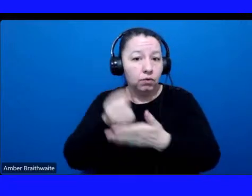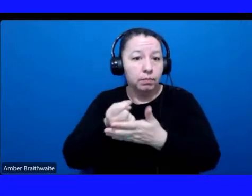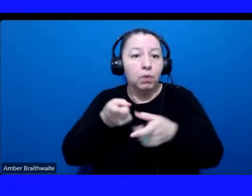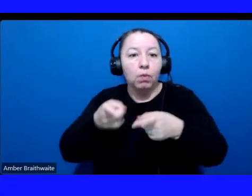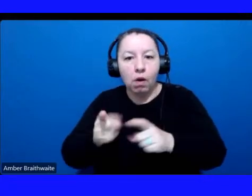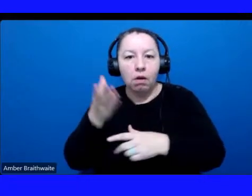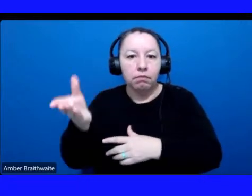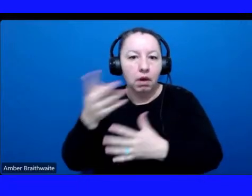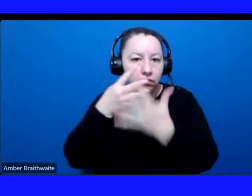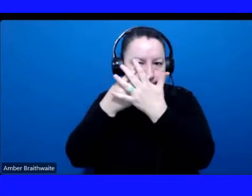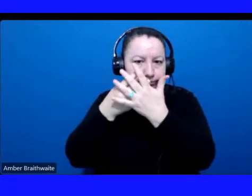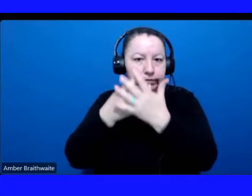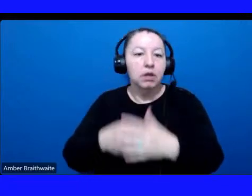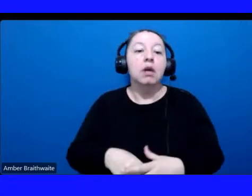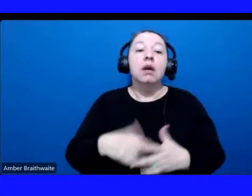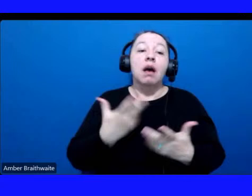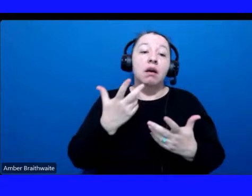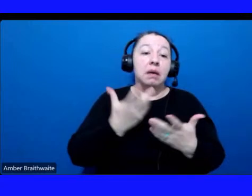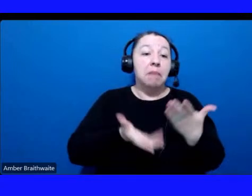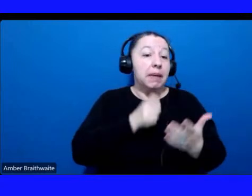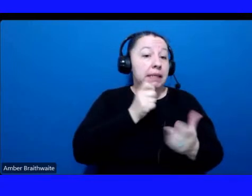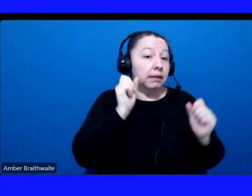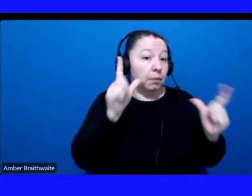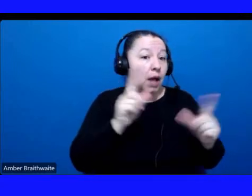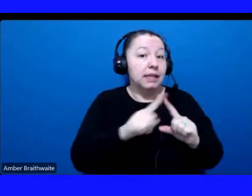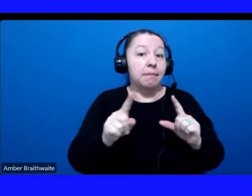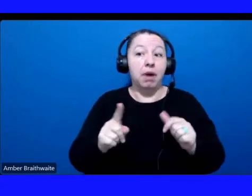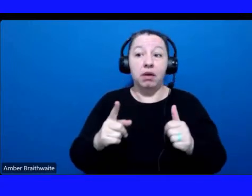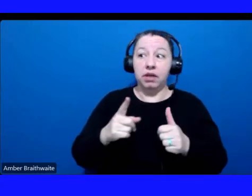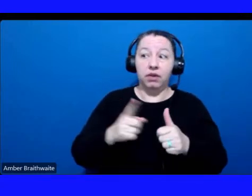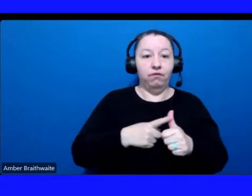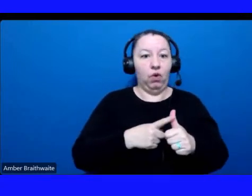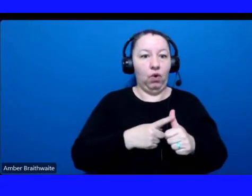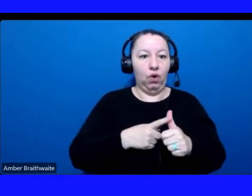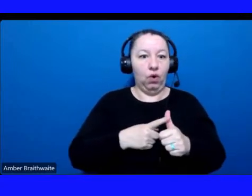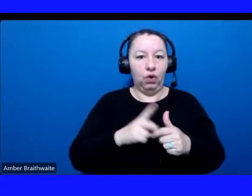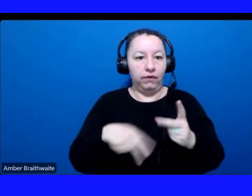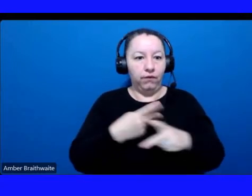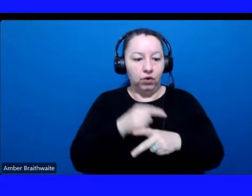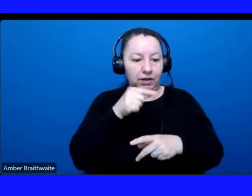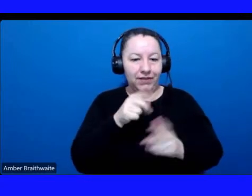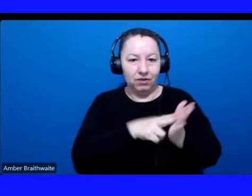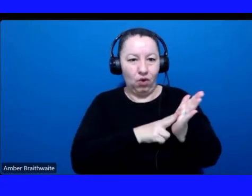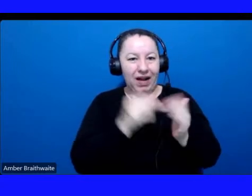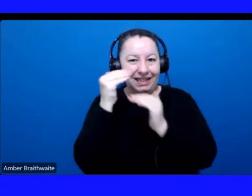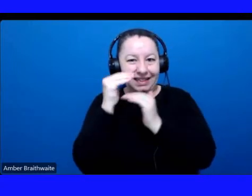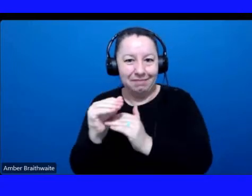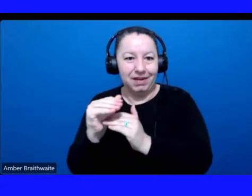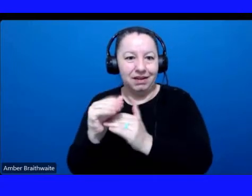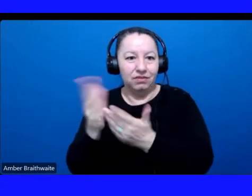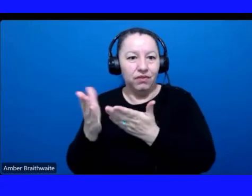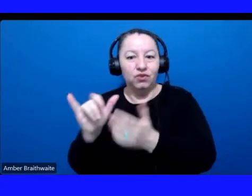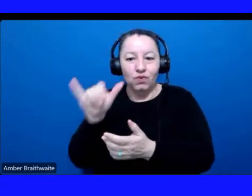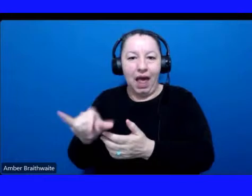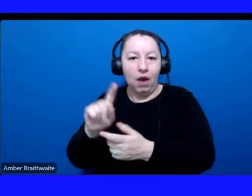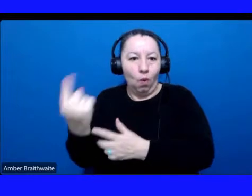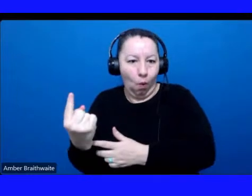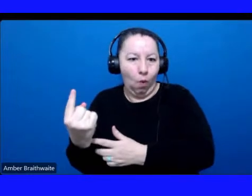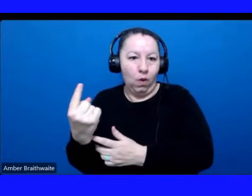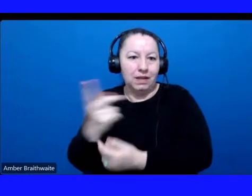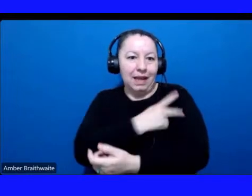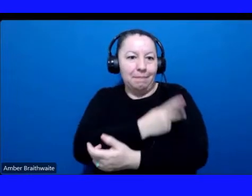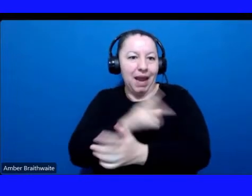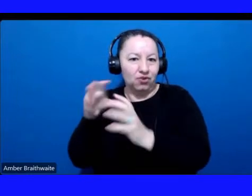with neurocognitive or neurodevelopmental disorders, less serious mental illness with co-occurring substance use disorders, or